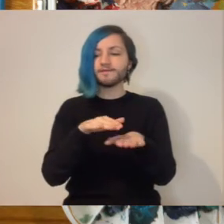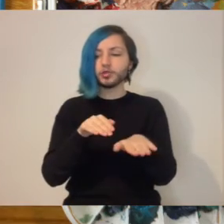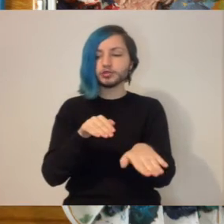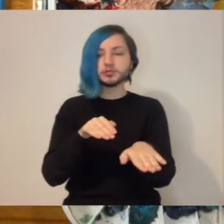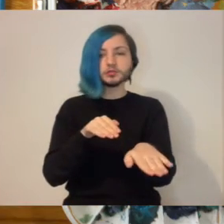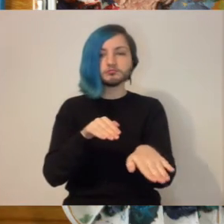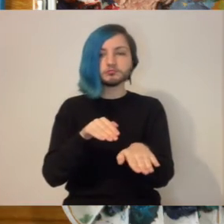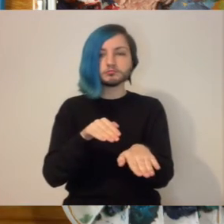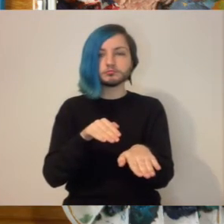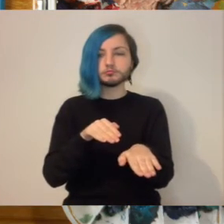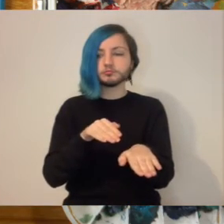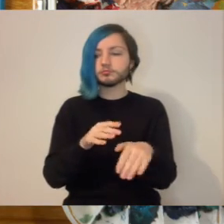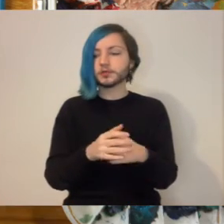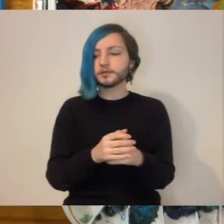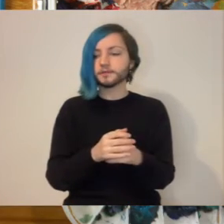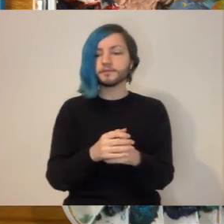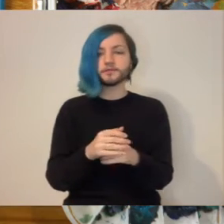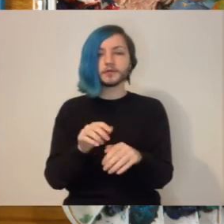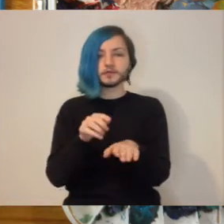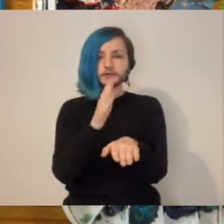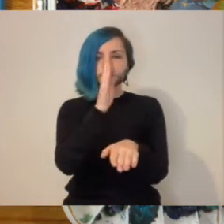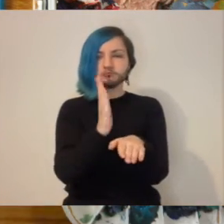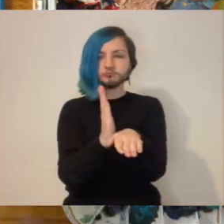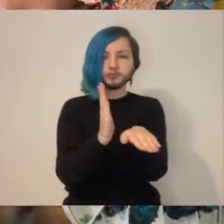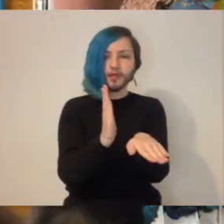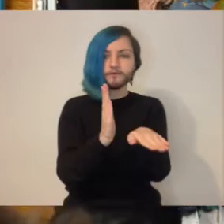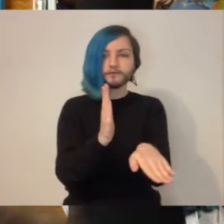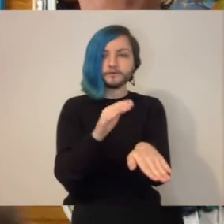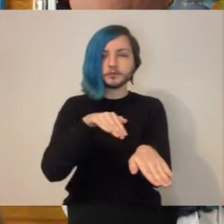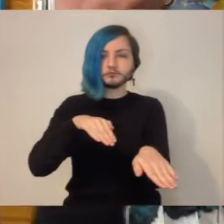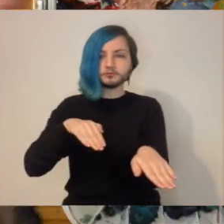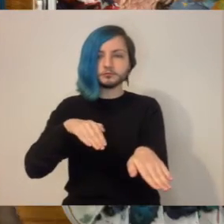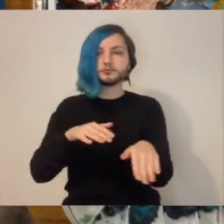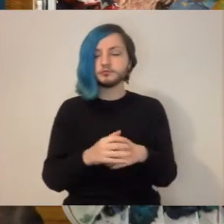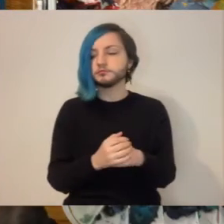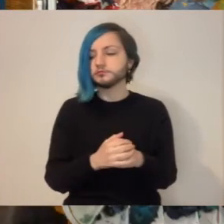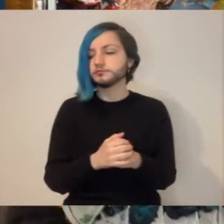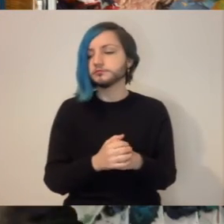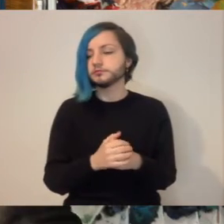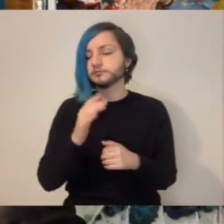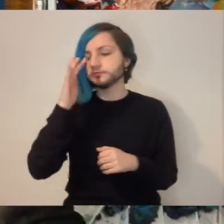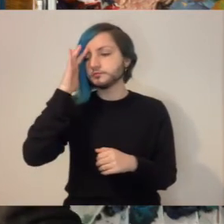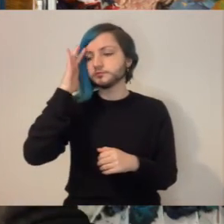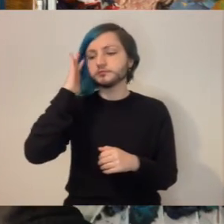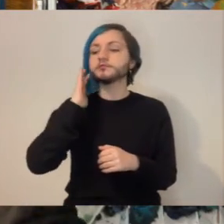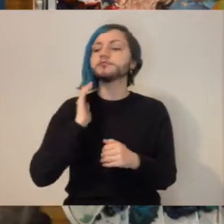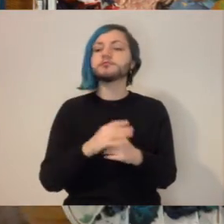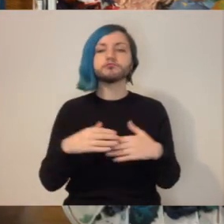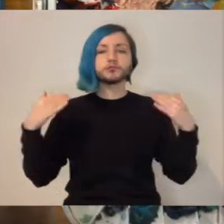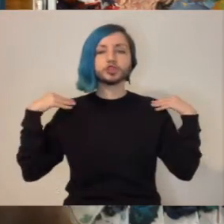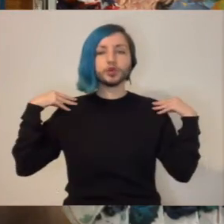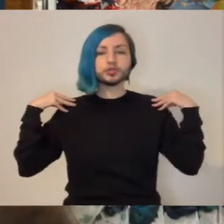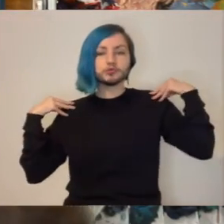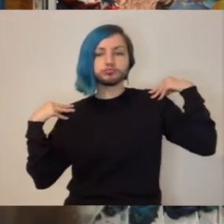short of to the left of that central line, okay? Looking